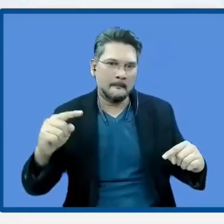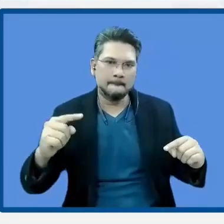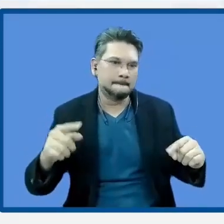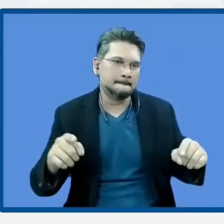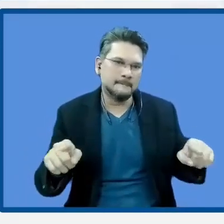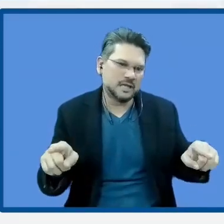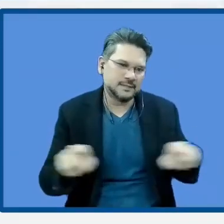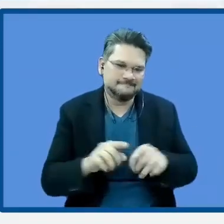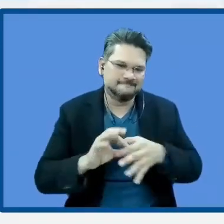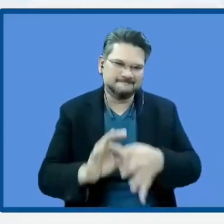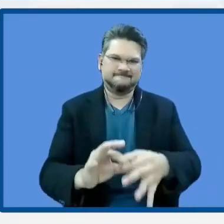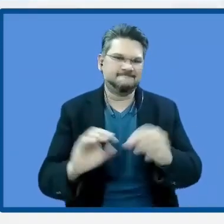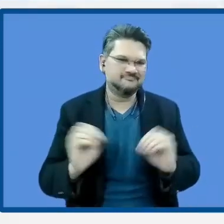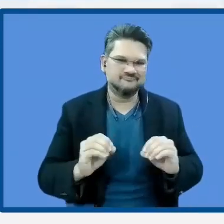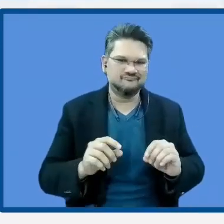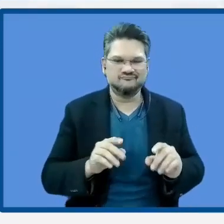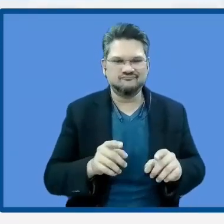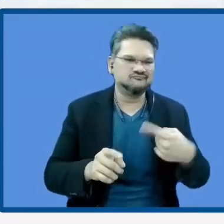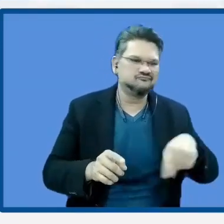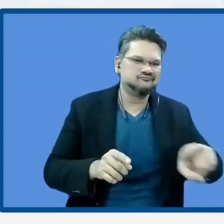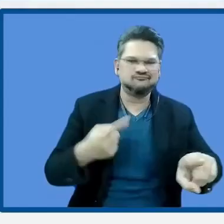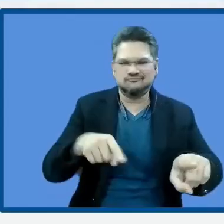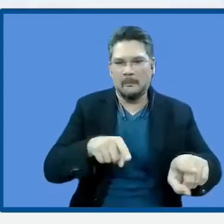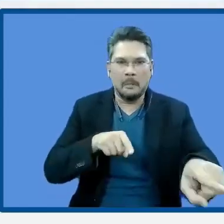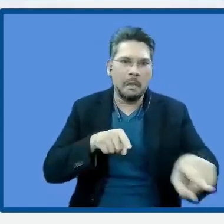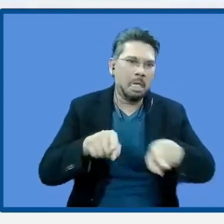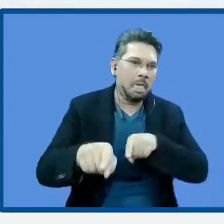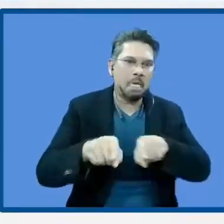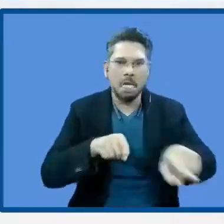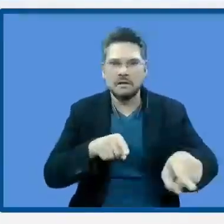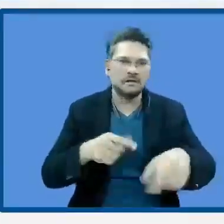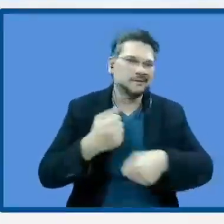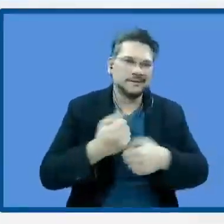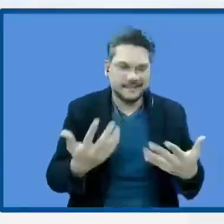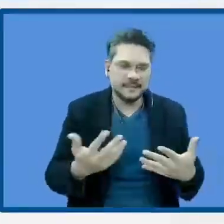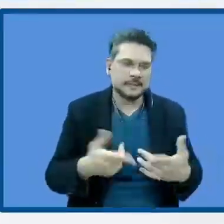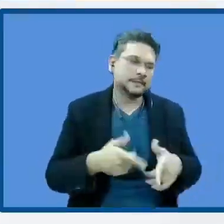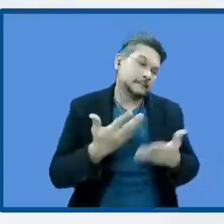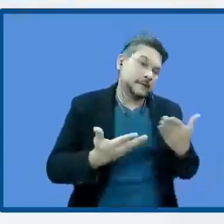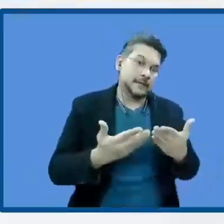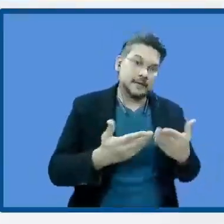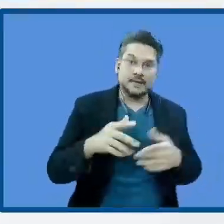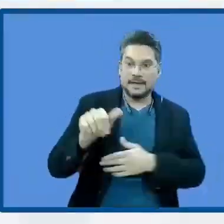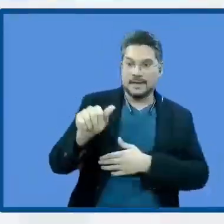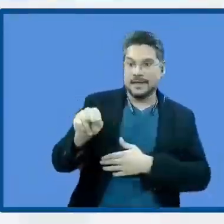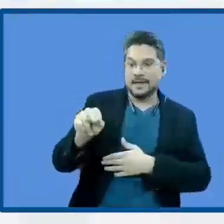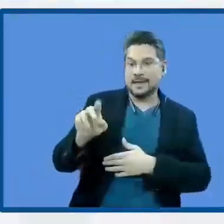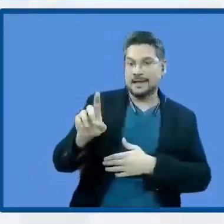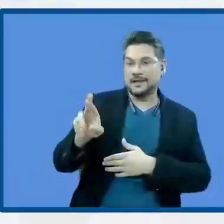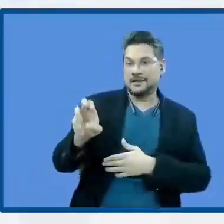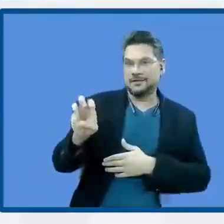we are able to integrate all the public policies, we will be able to